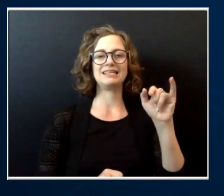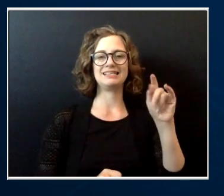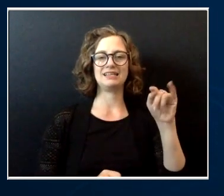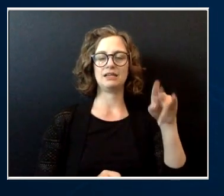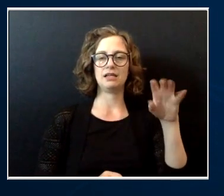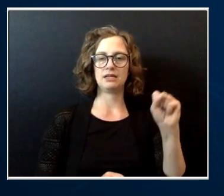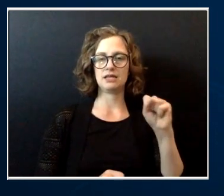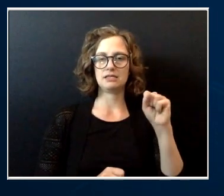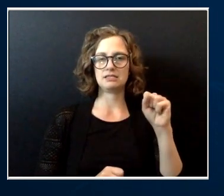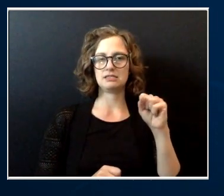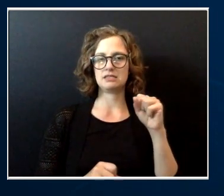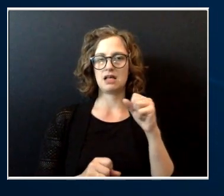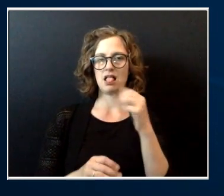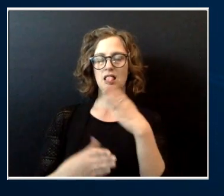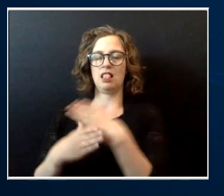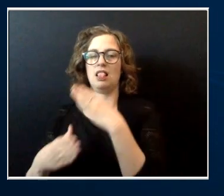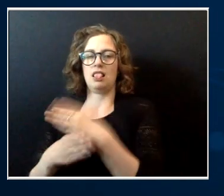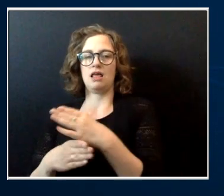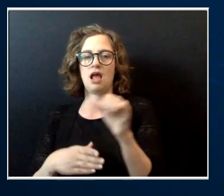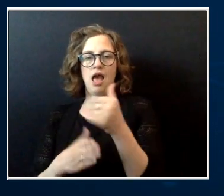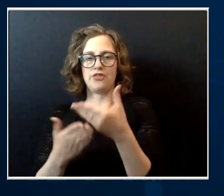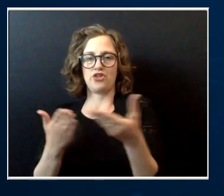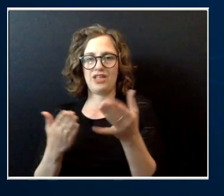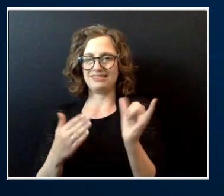they completely unrelated?